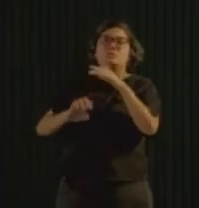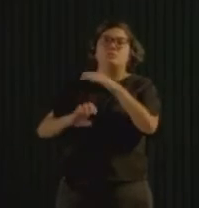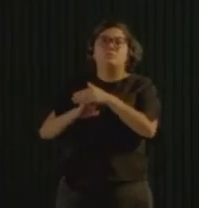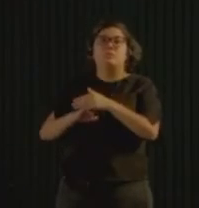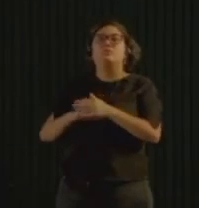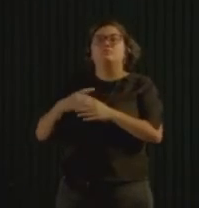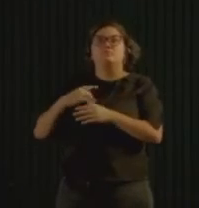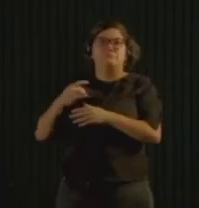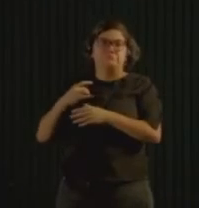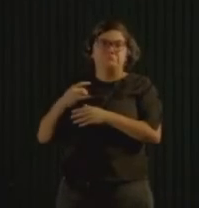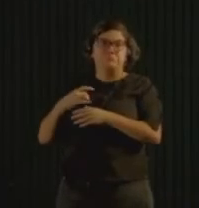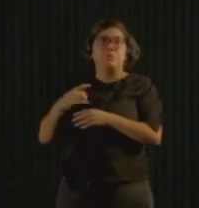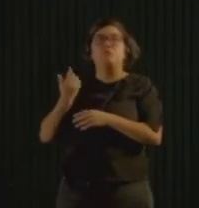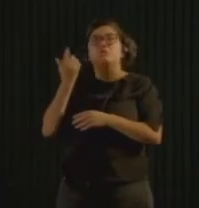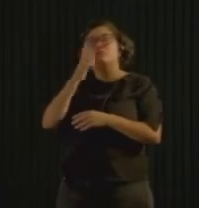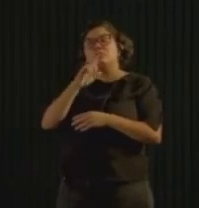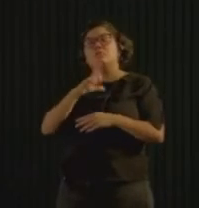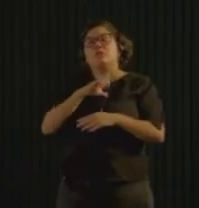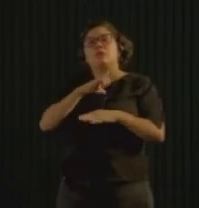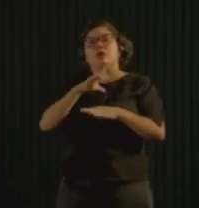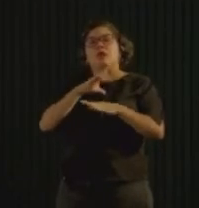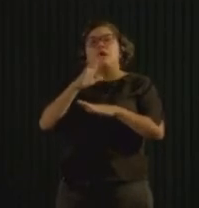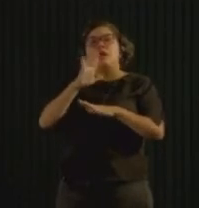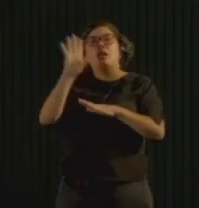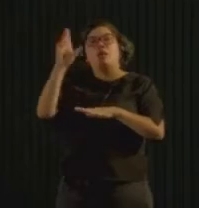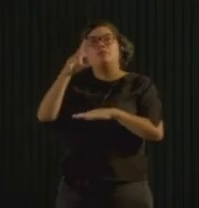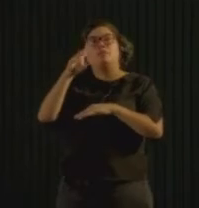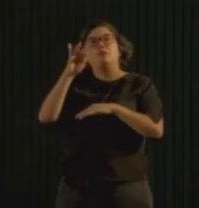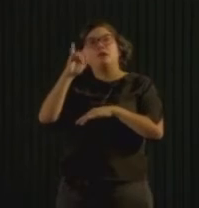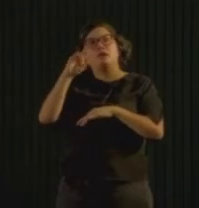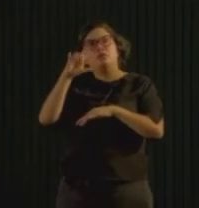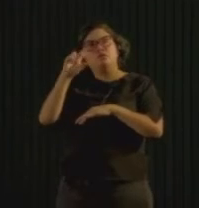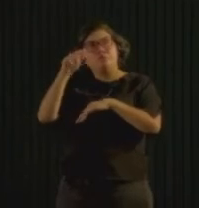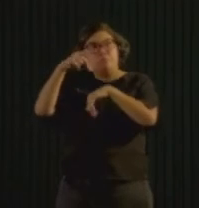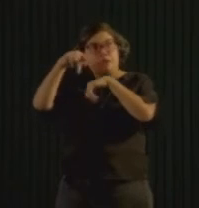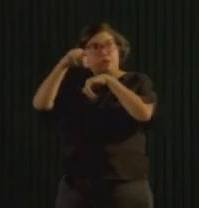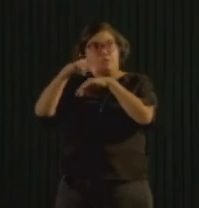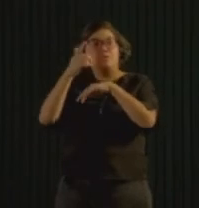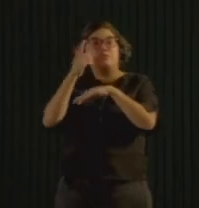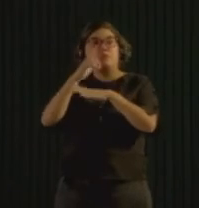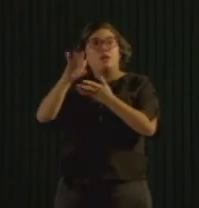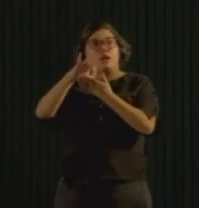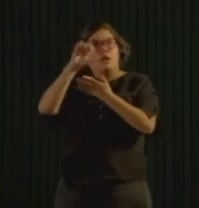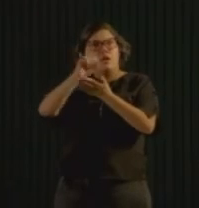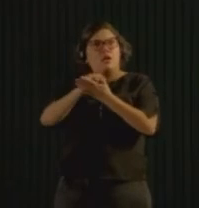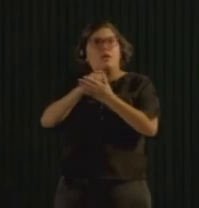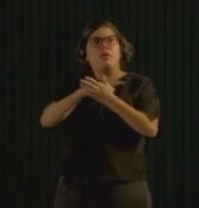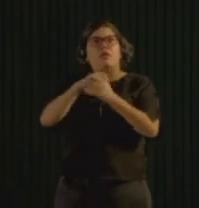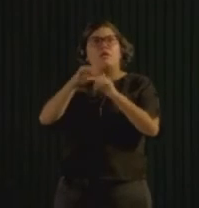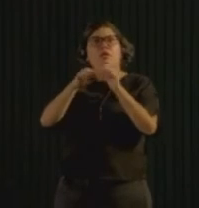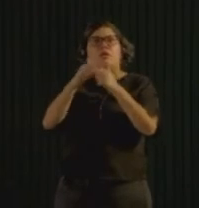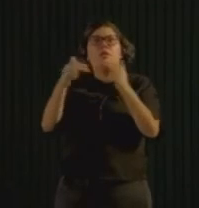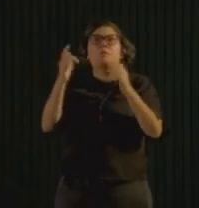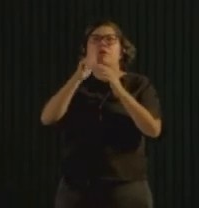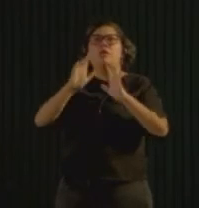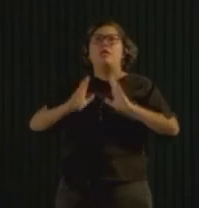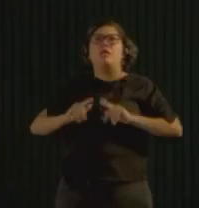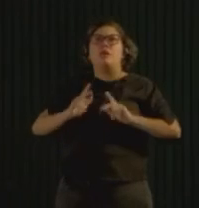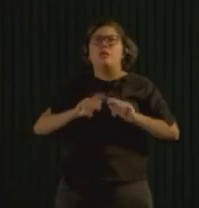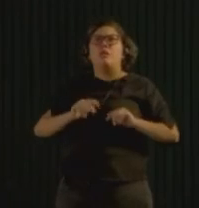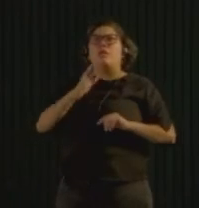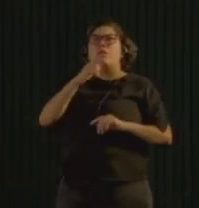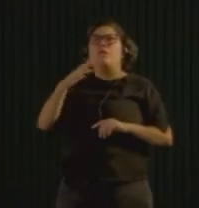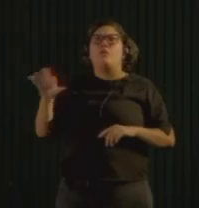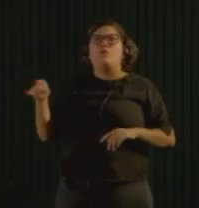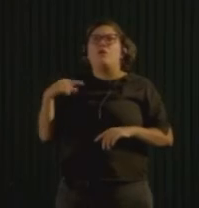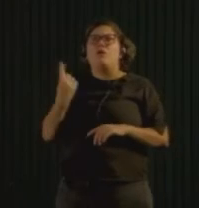Thailand, where we are deploying a fleet of river cleanup devices that are cleaning up the rivers. Last year, we removed about